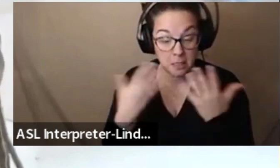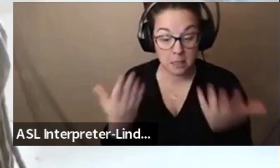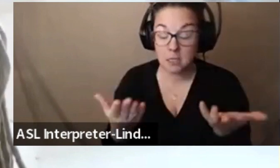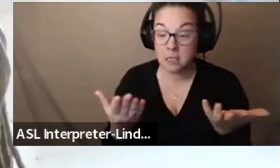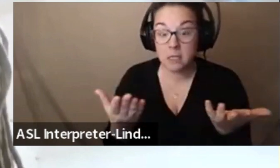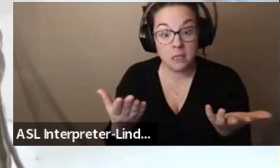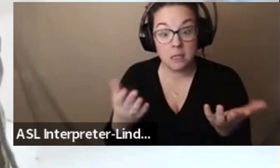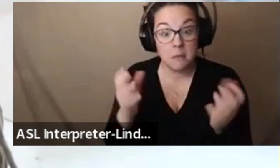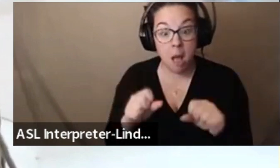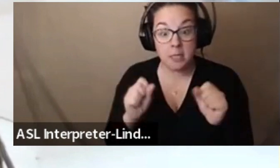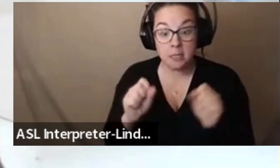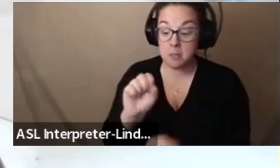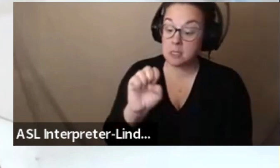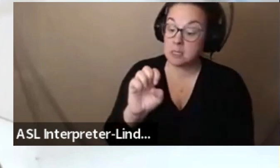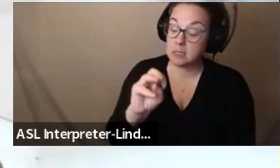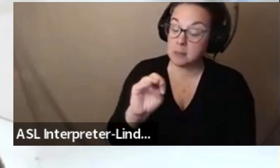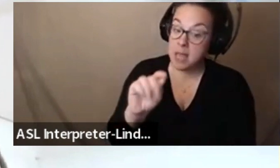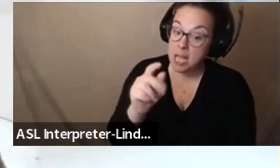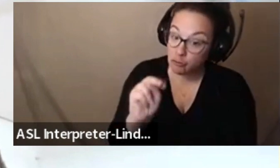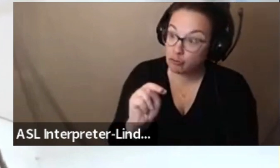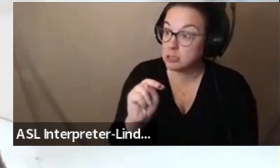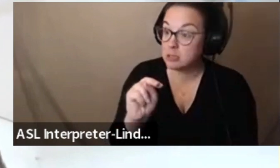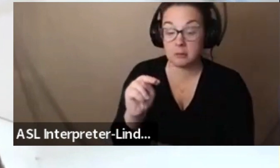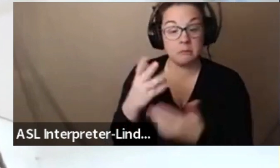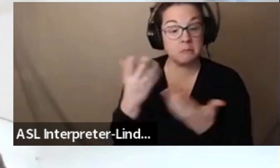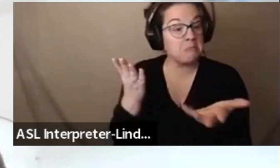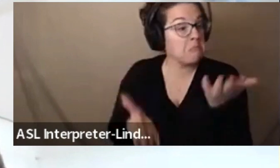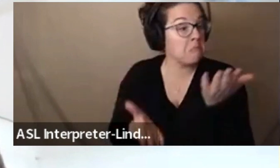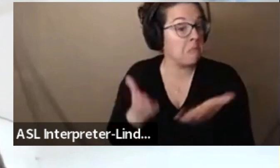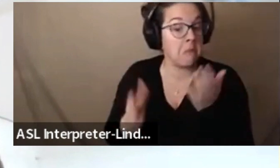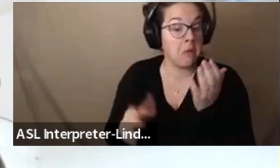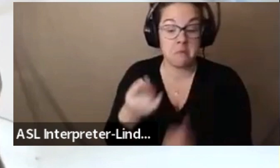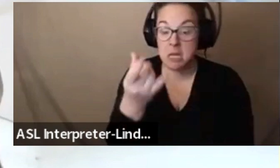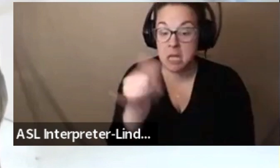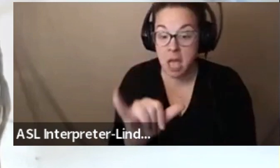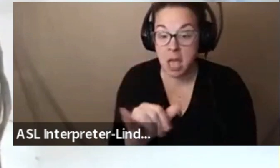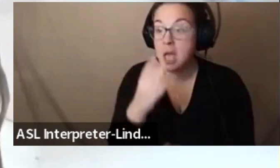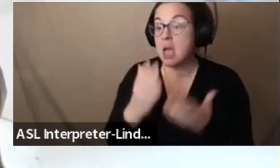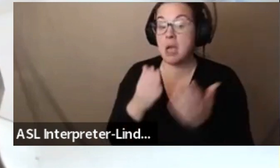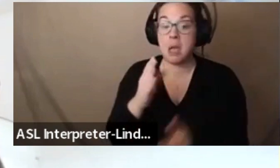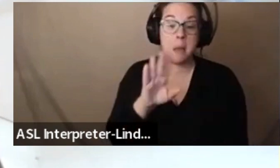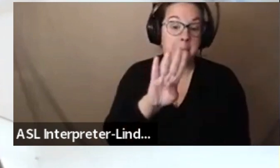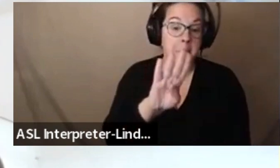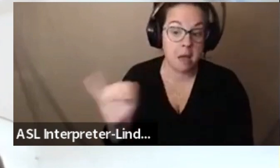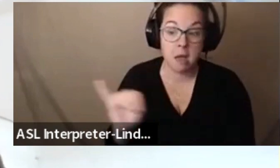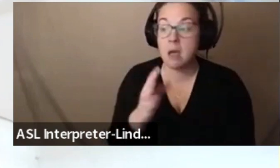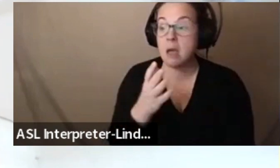that leaves it very open for Sebastian to be someone who is gay or